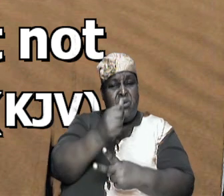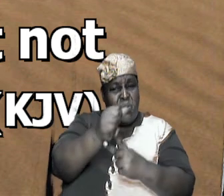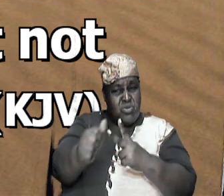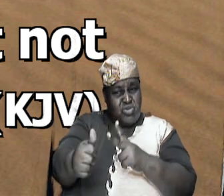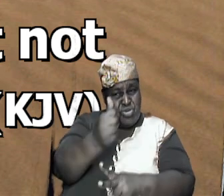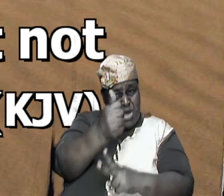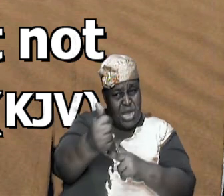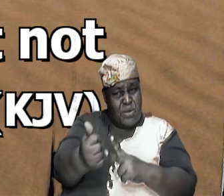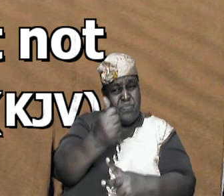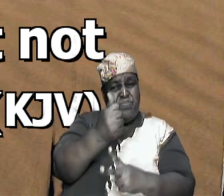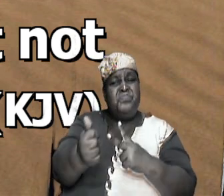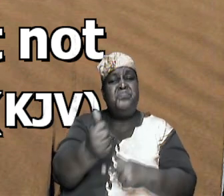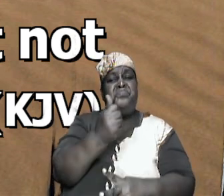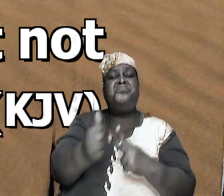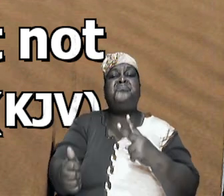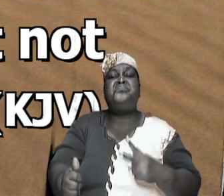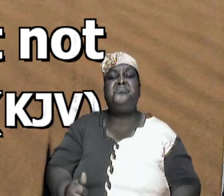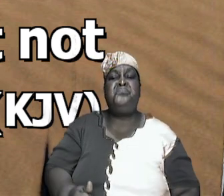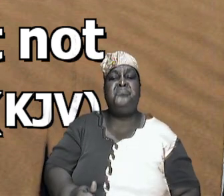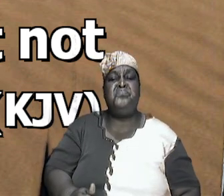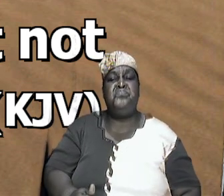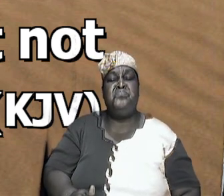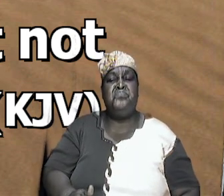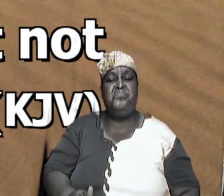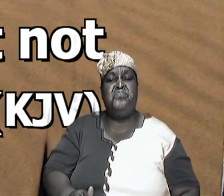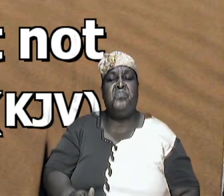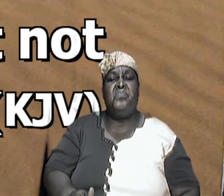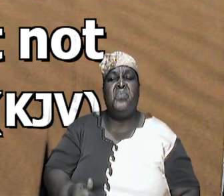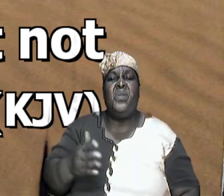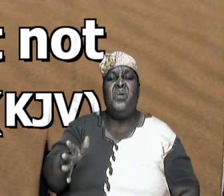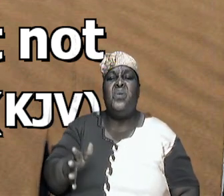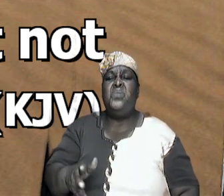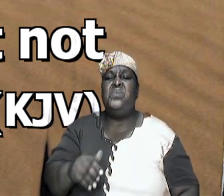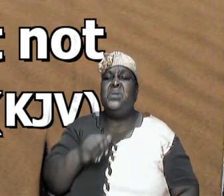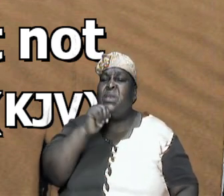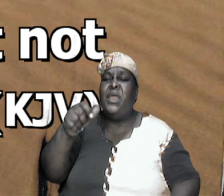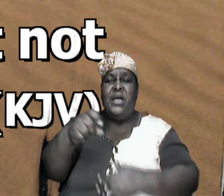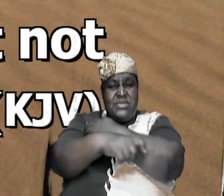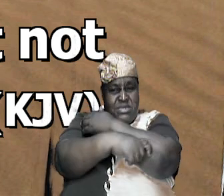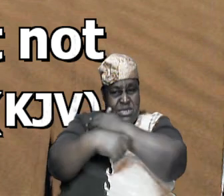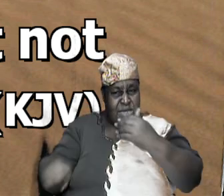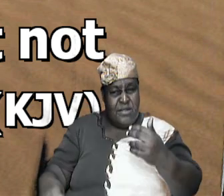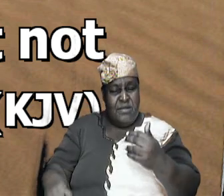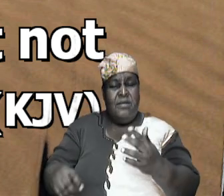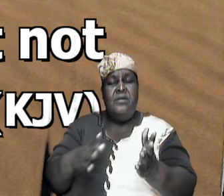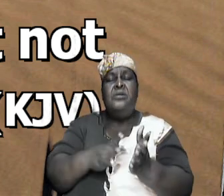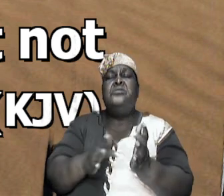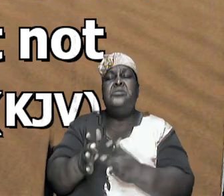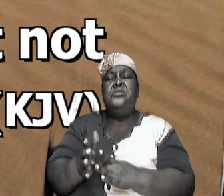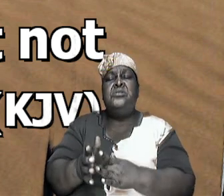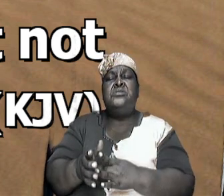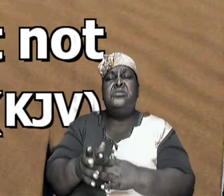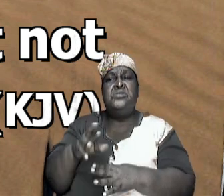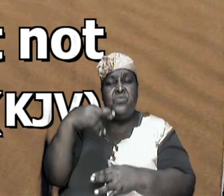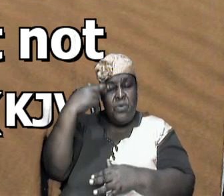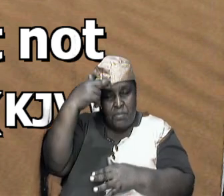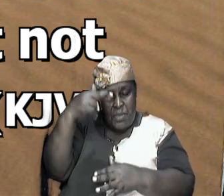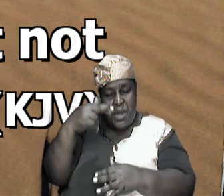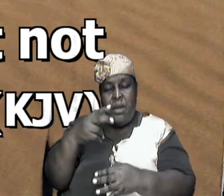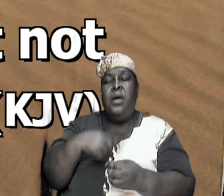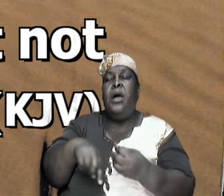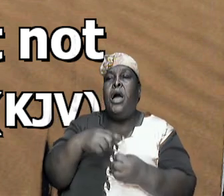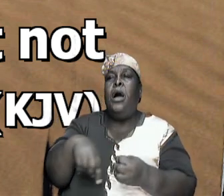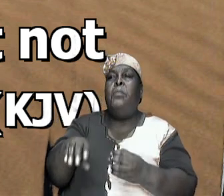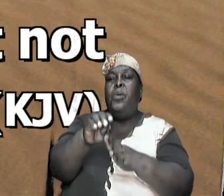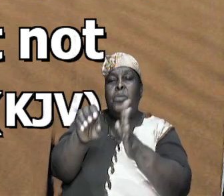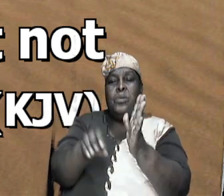Thou shalt do no murder. Thou shalt not commit adultery. So Jesus was reminding the man about the commandments.